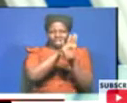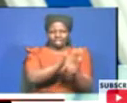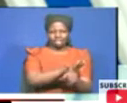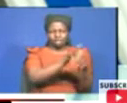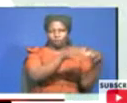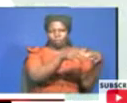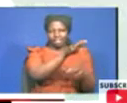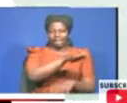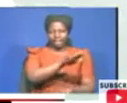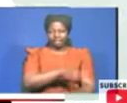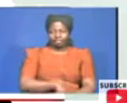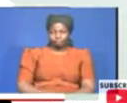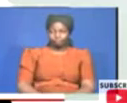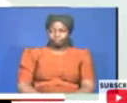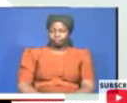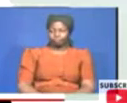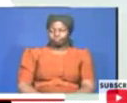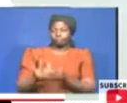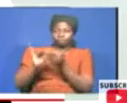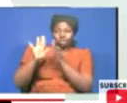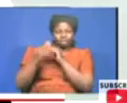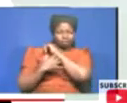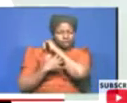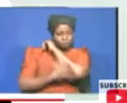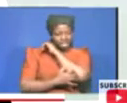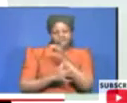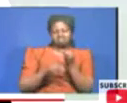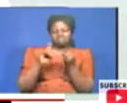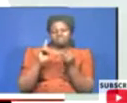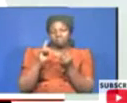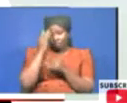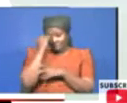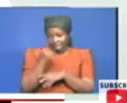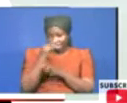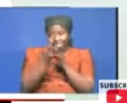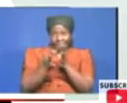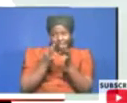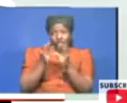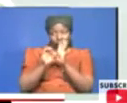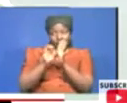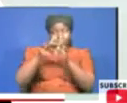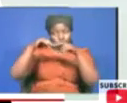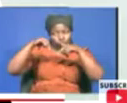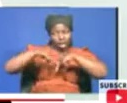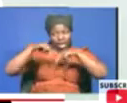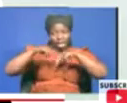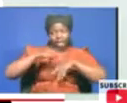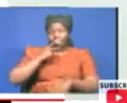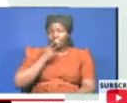communities? Mostly it is the poverty, because if, like today, the